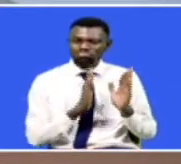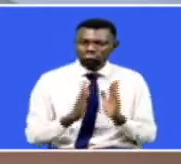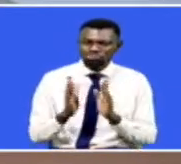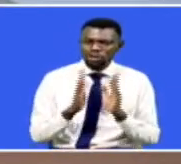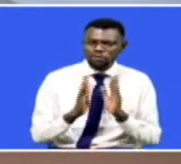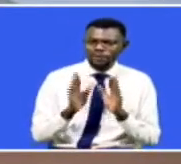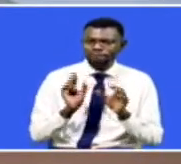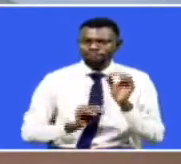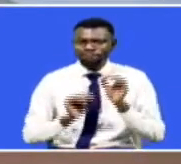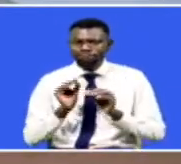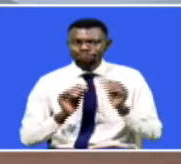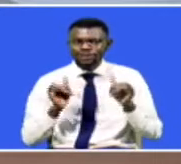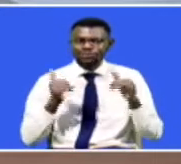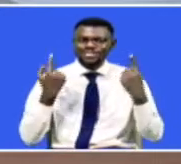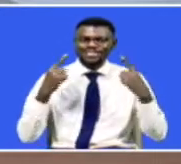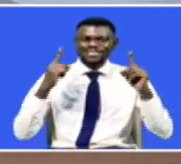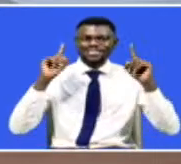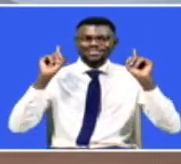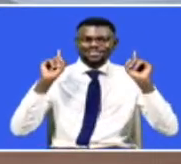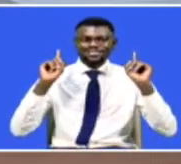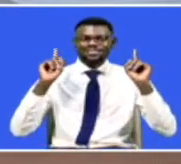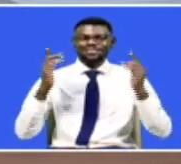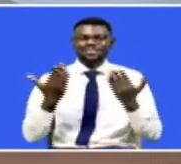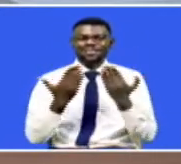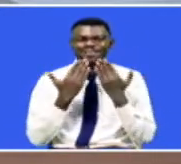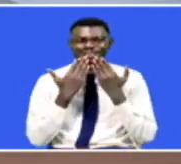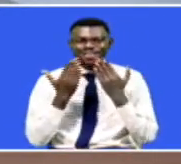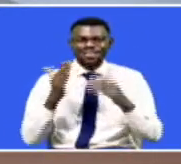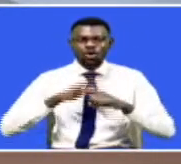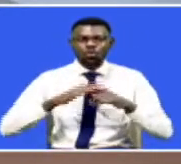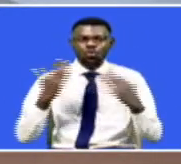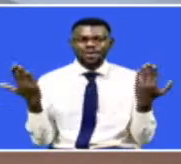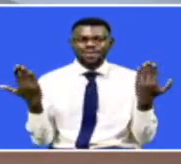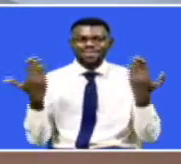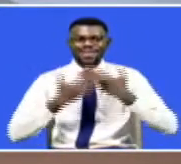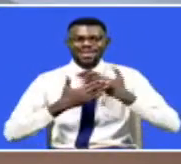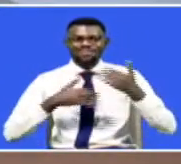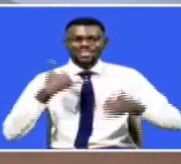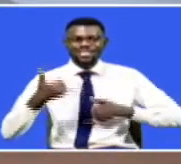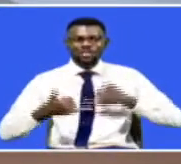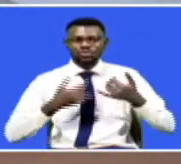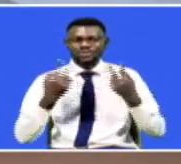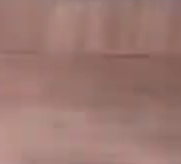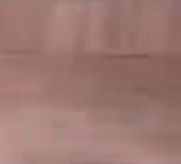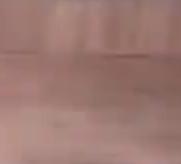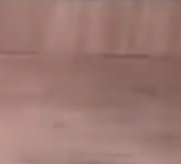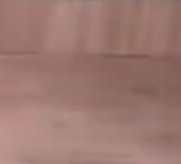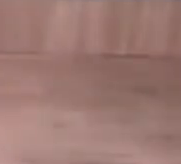news bulletin a success. Thank you. Good night. Enjoy the rest of your viewing. God bless.